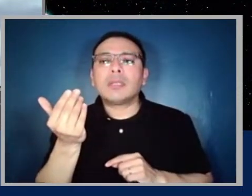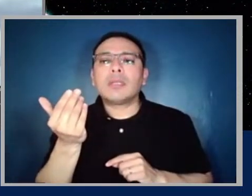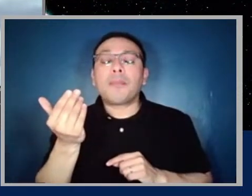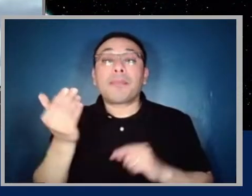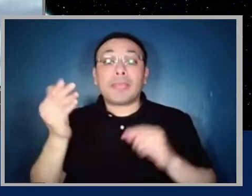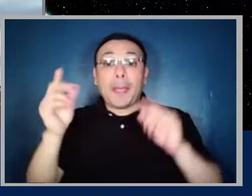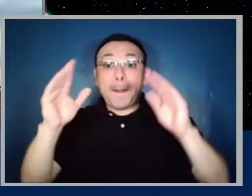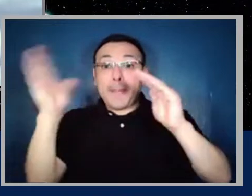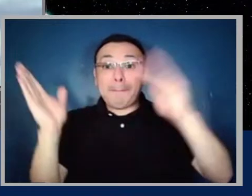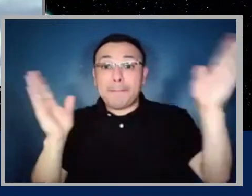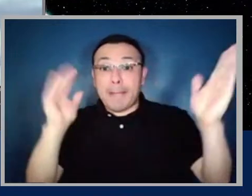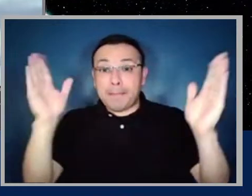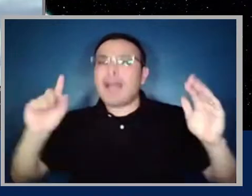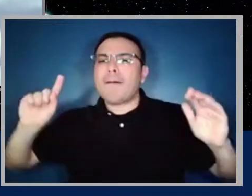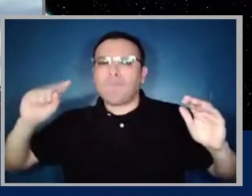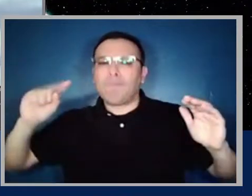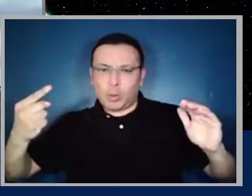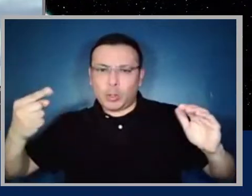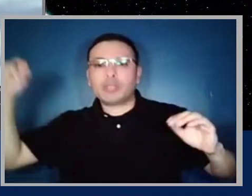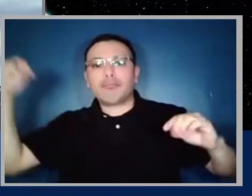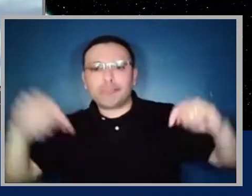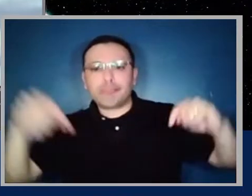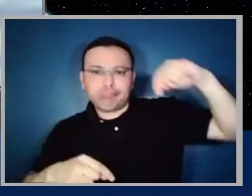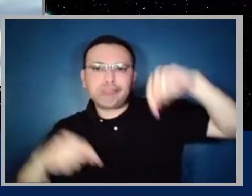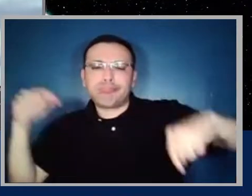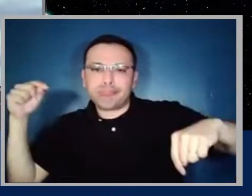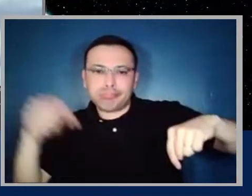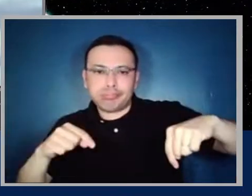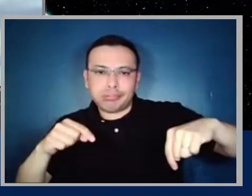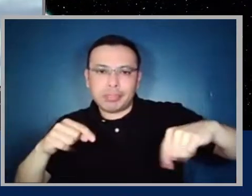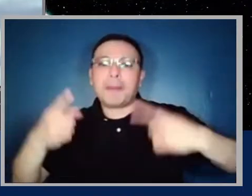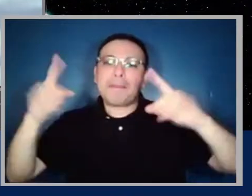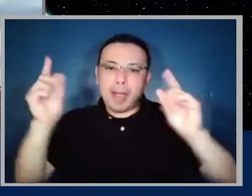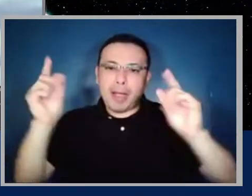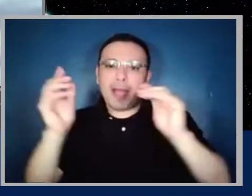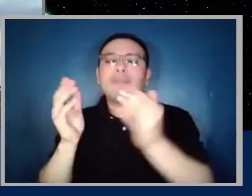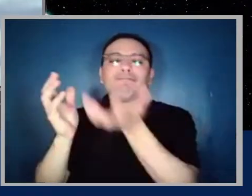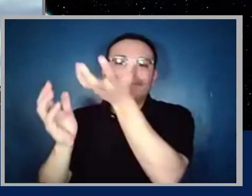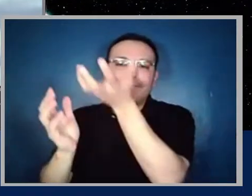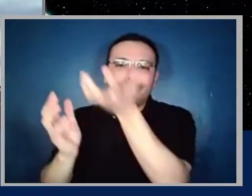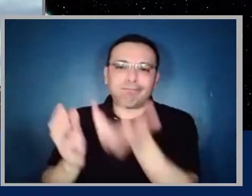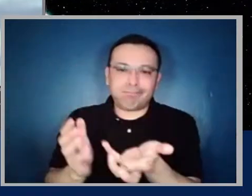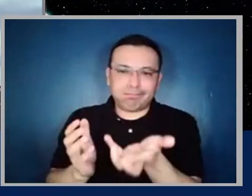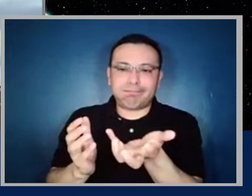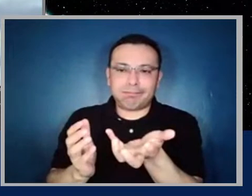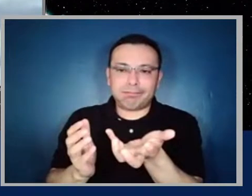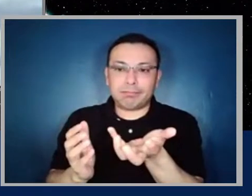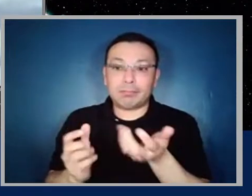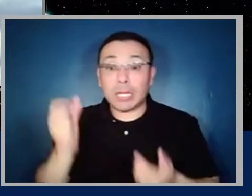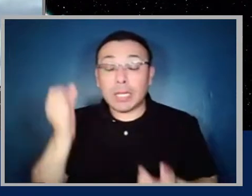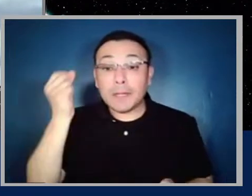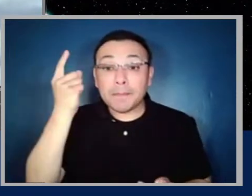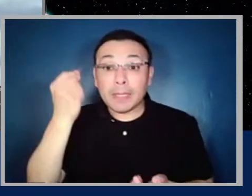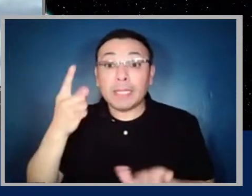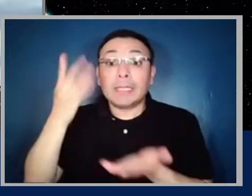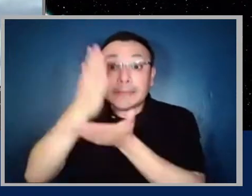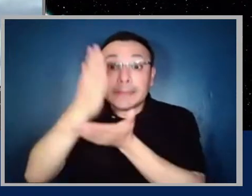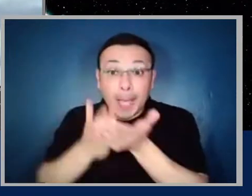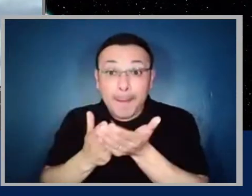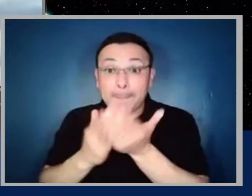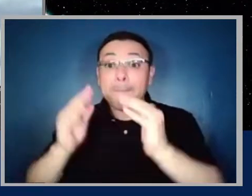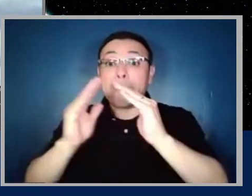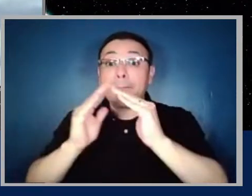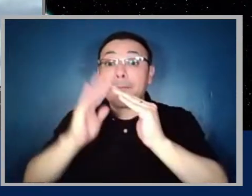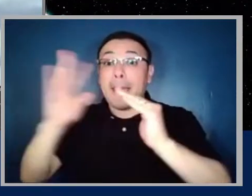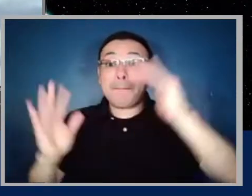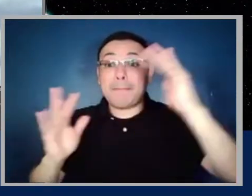But all the other pieces of debris, we even have floating debris that could take up to 40 minutes for it to land. It's the